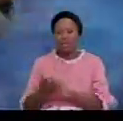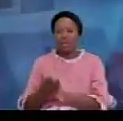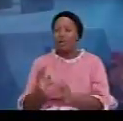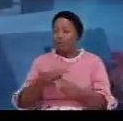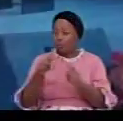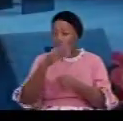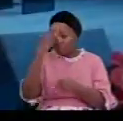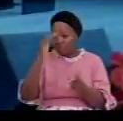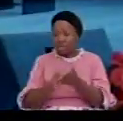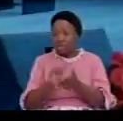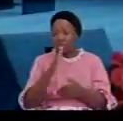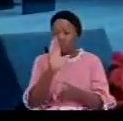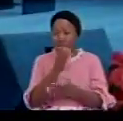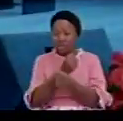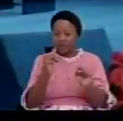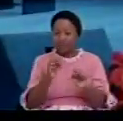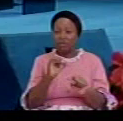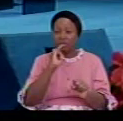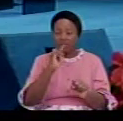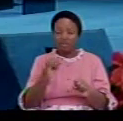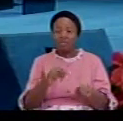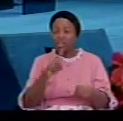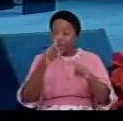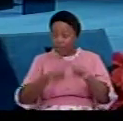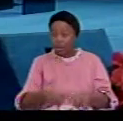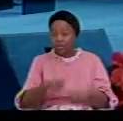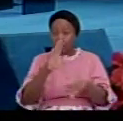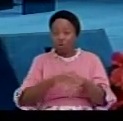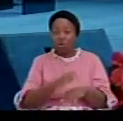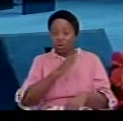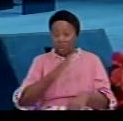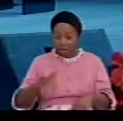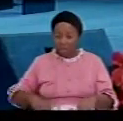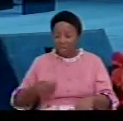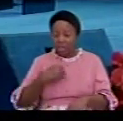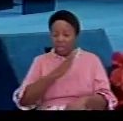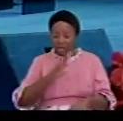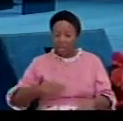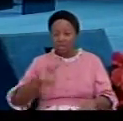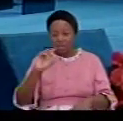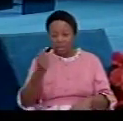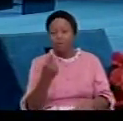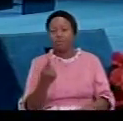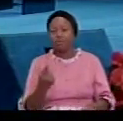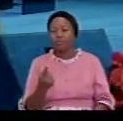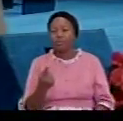your salvation depends on Christ and Christ alone.